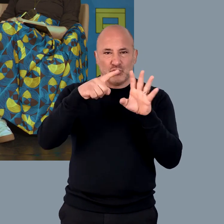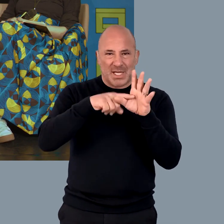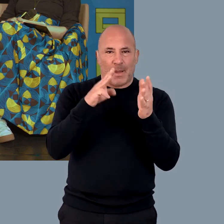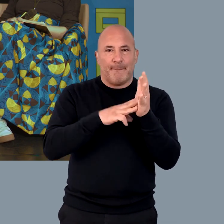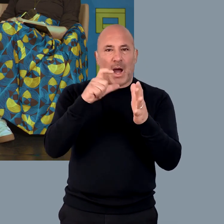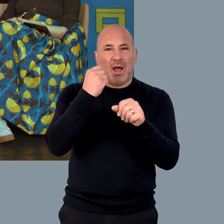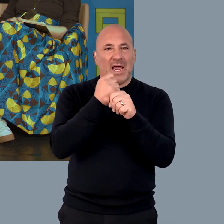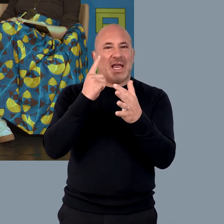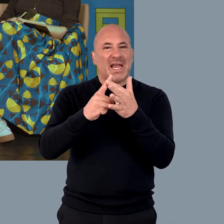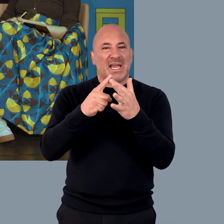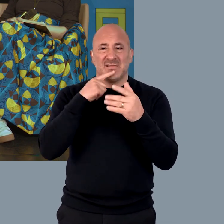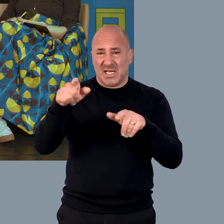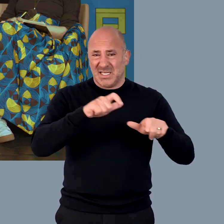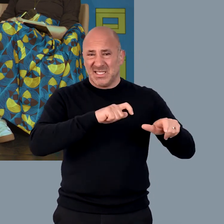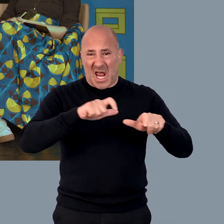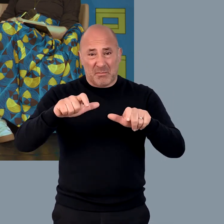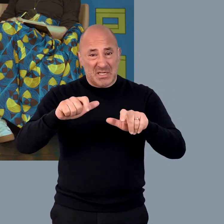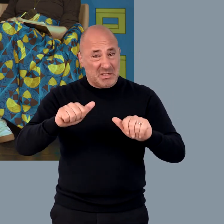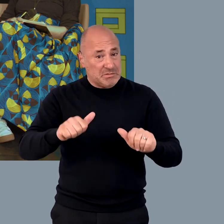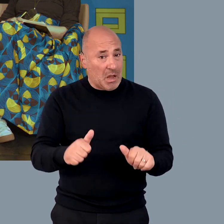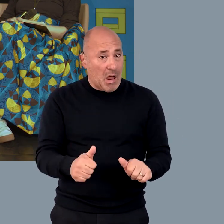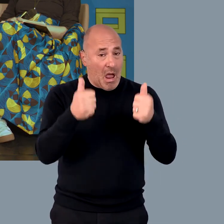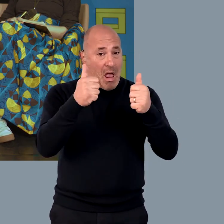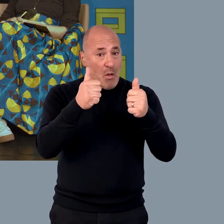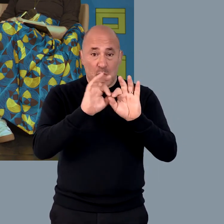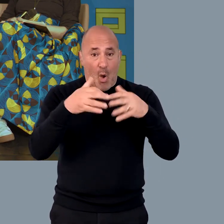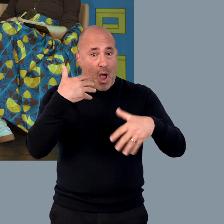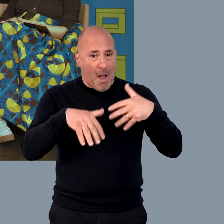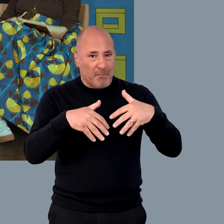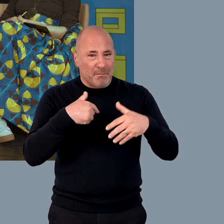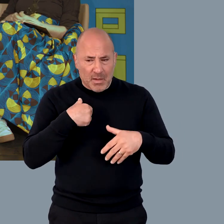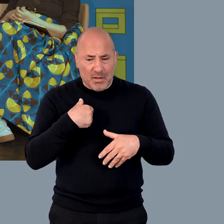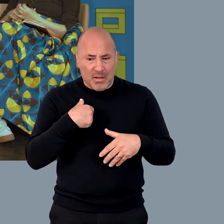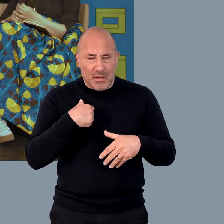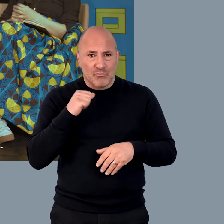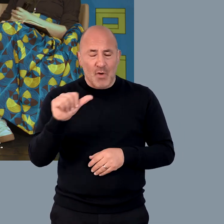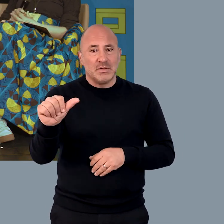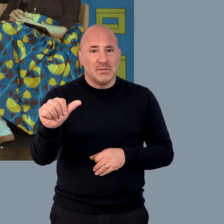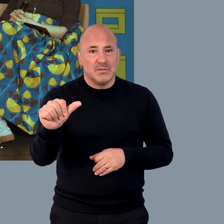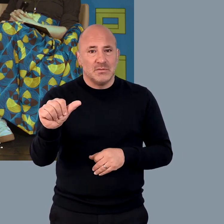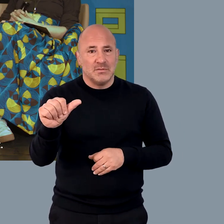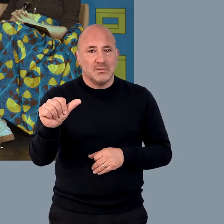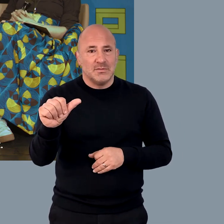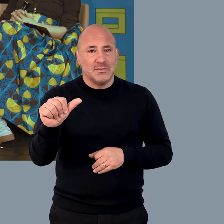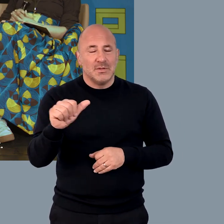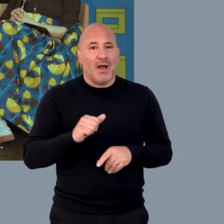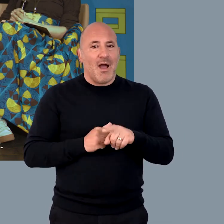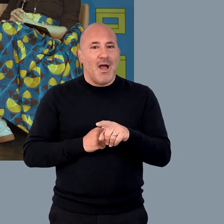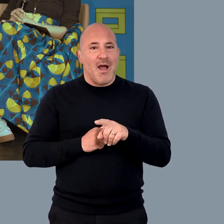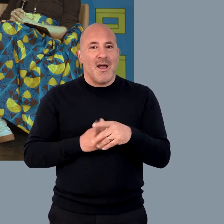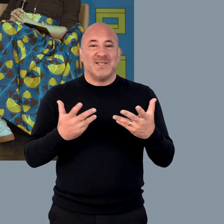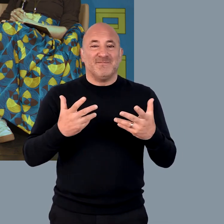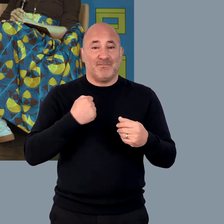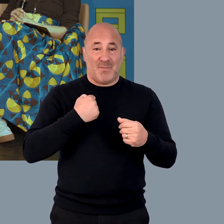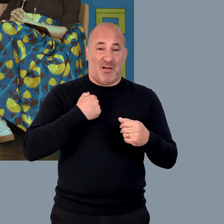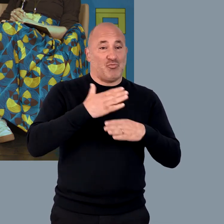Henry McGee who said that sustainability is doing good without doing harm. And I just completely resonated with that. And I was